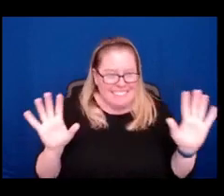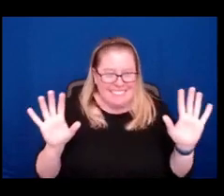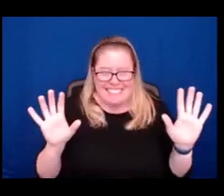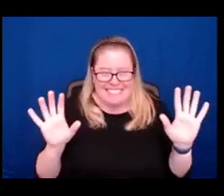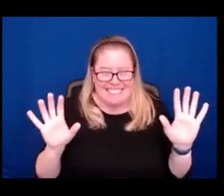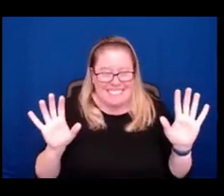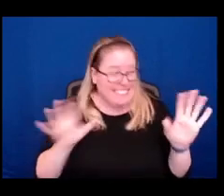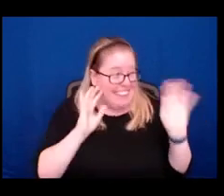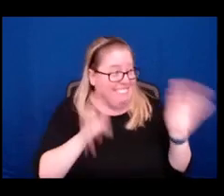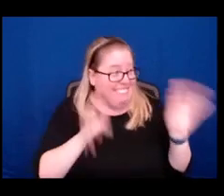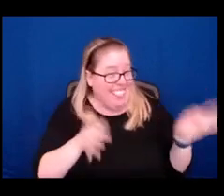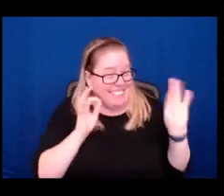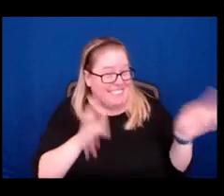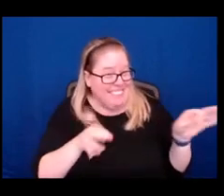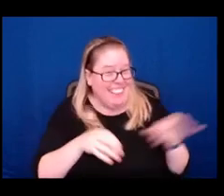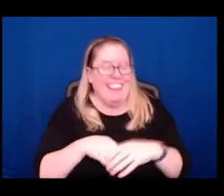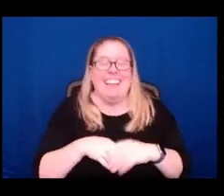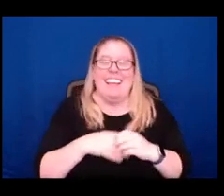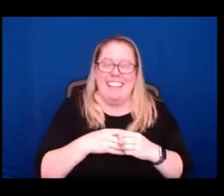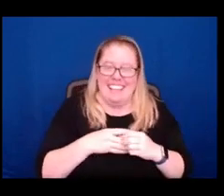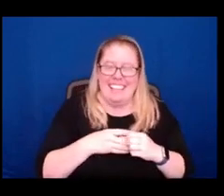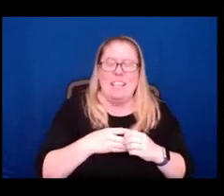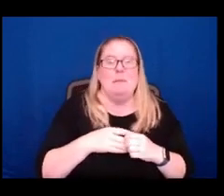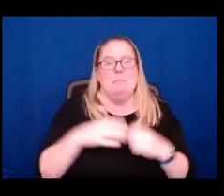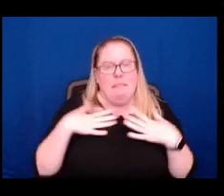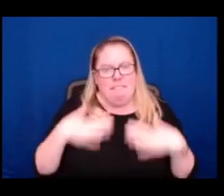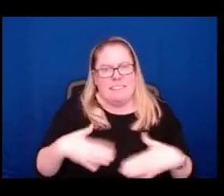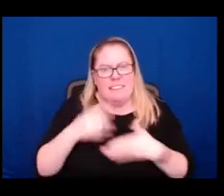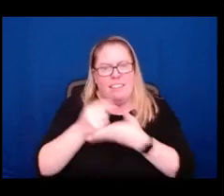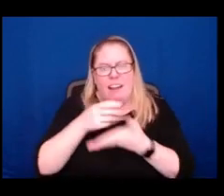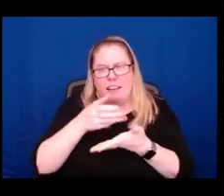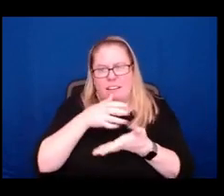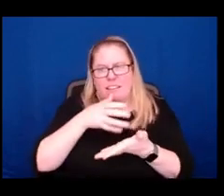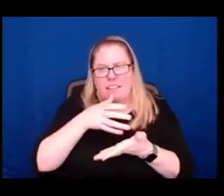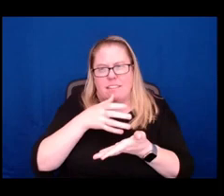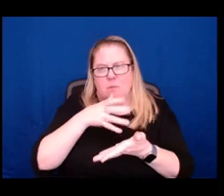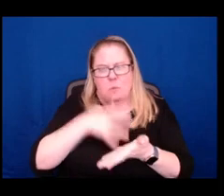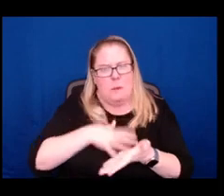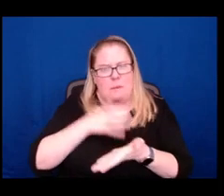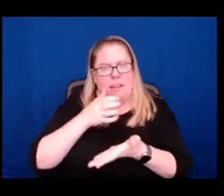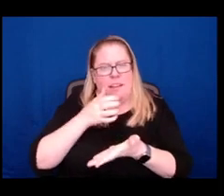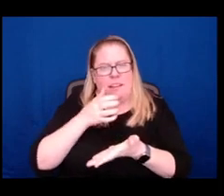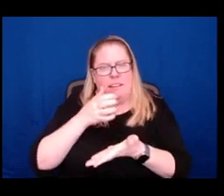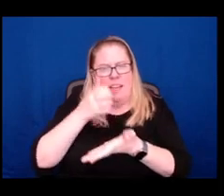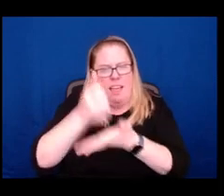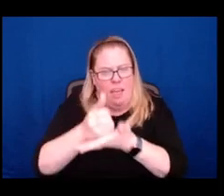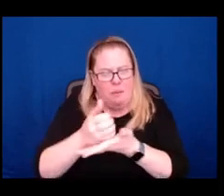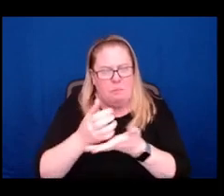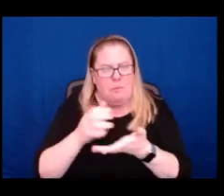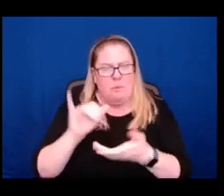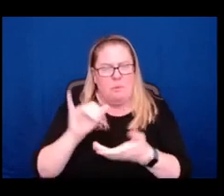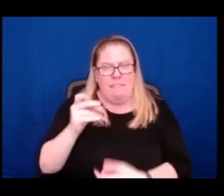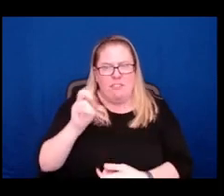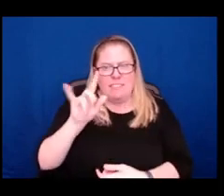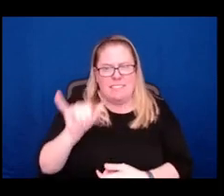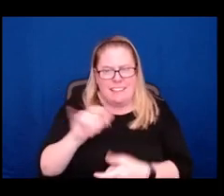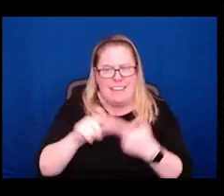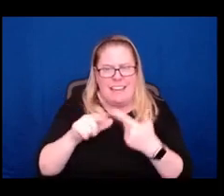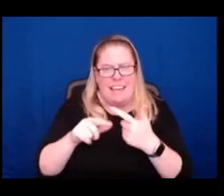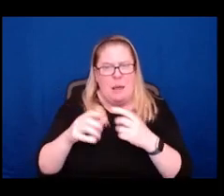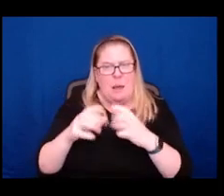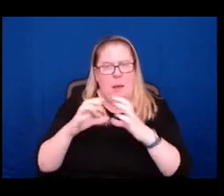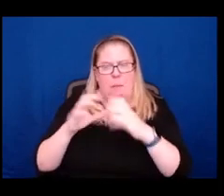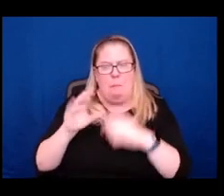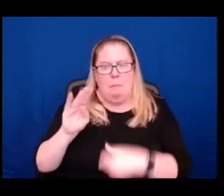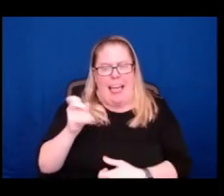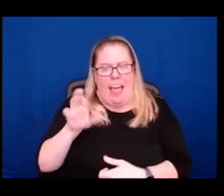Definitely. Physical therapy to help women with infertility, bladder leakage, and reproductive health issues. Why? You